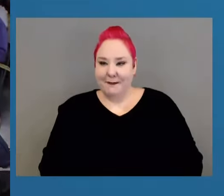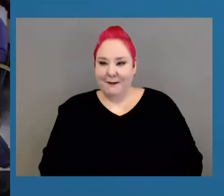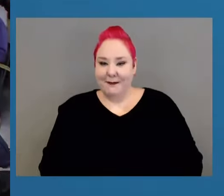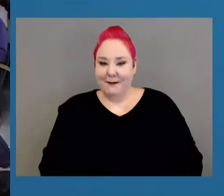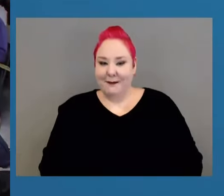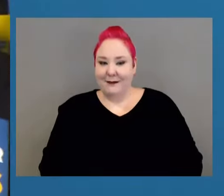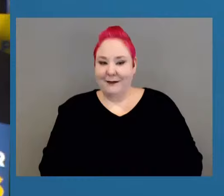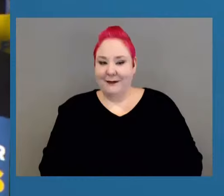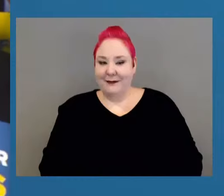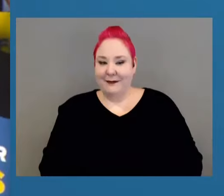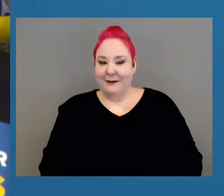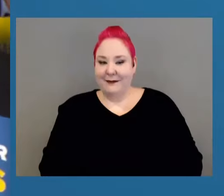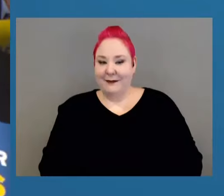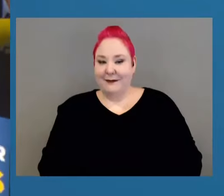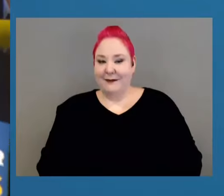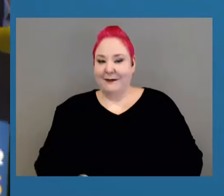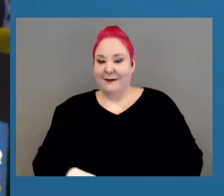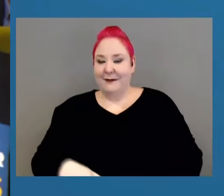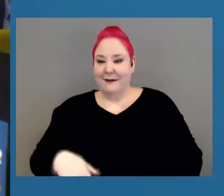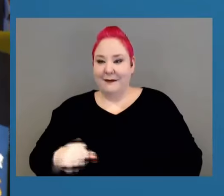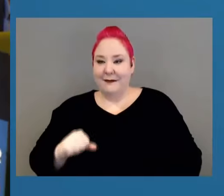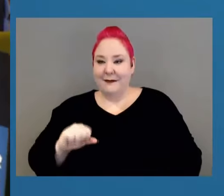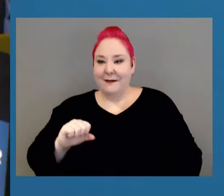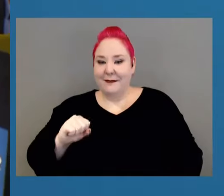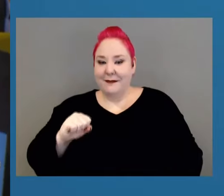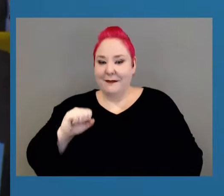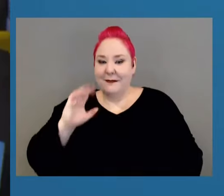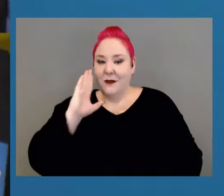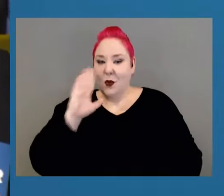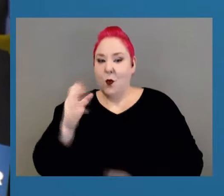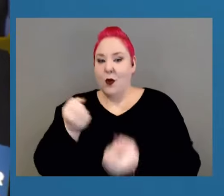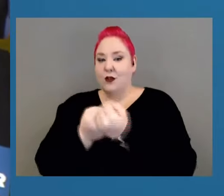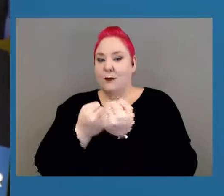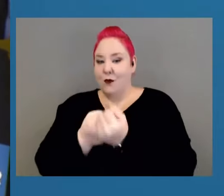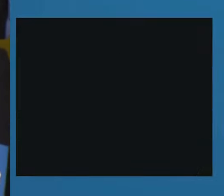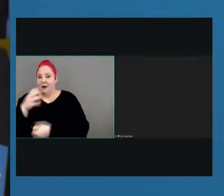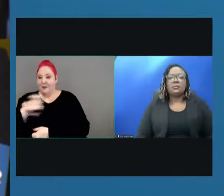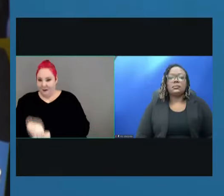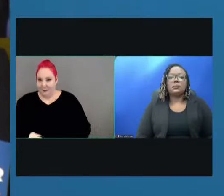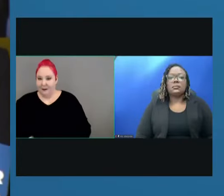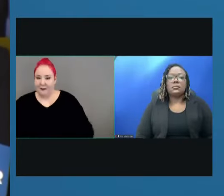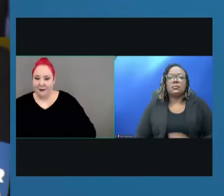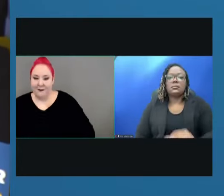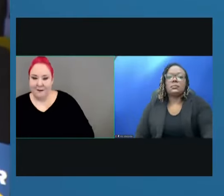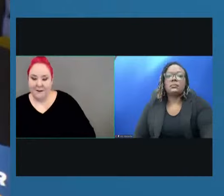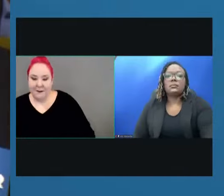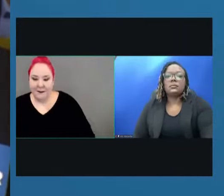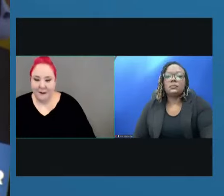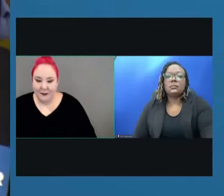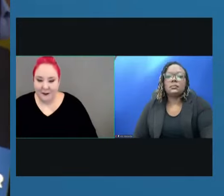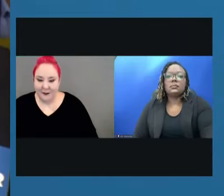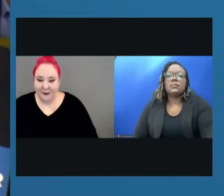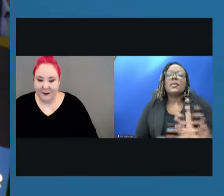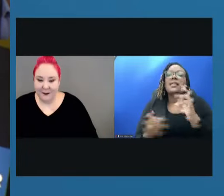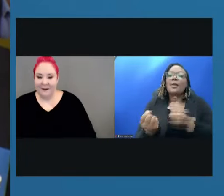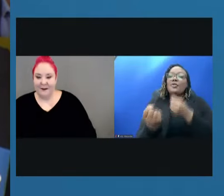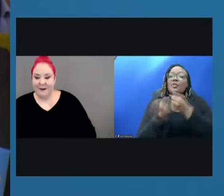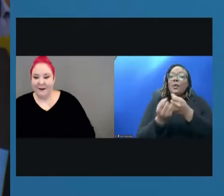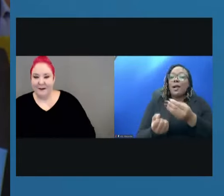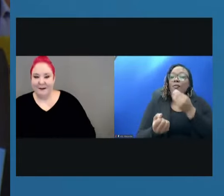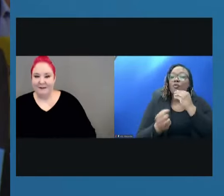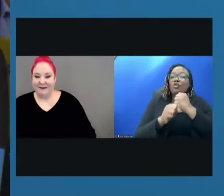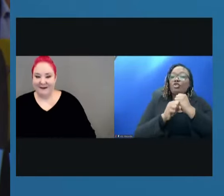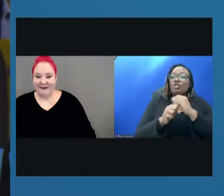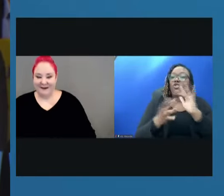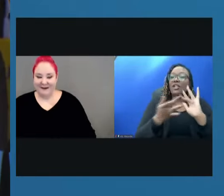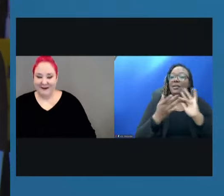That'll support 16 million meals, 16 million. And this will support our food security network, many of your